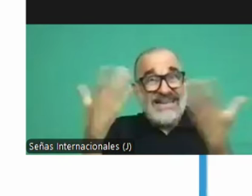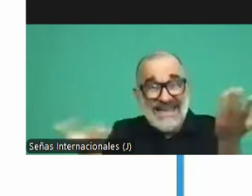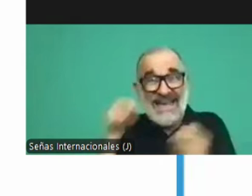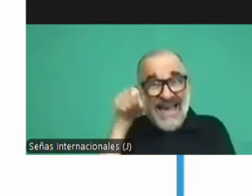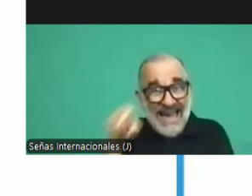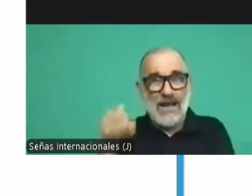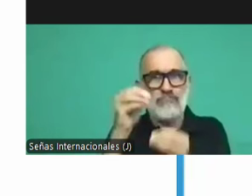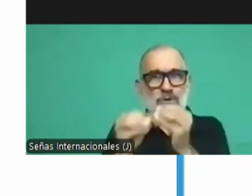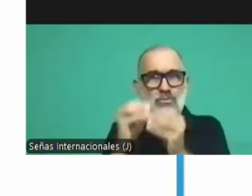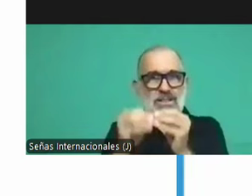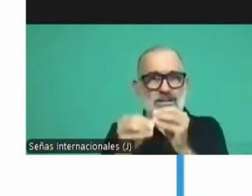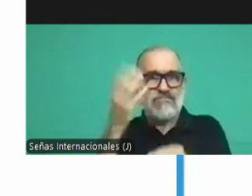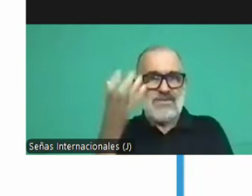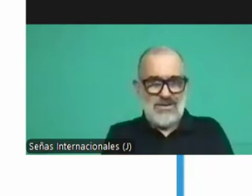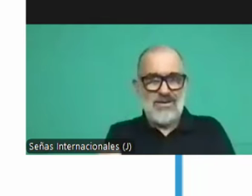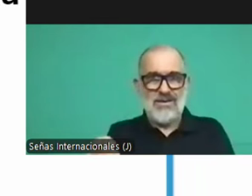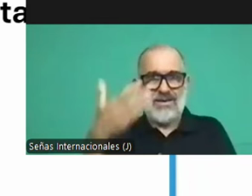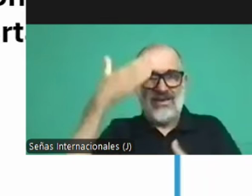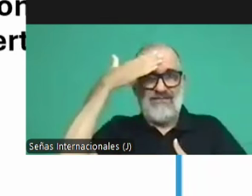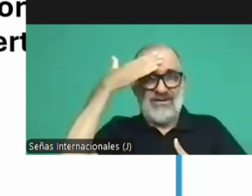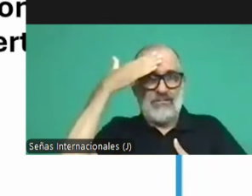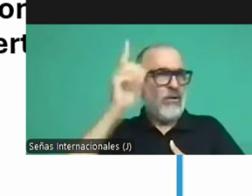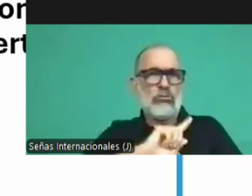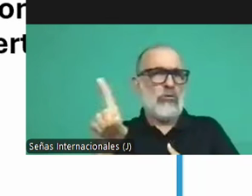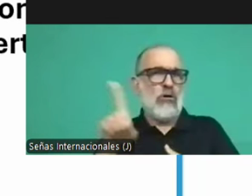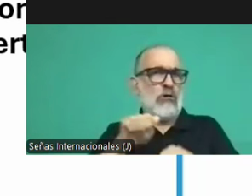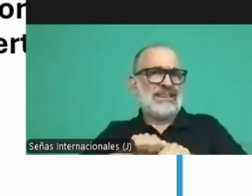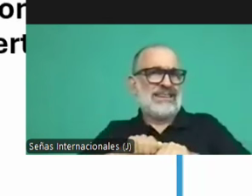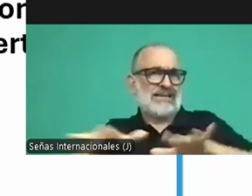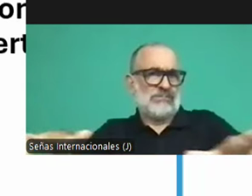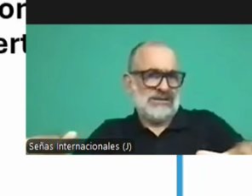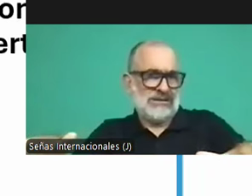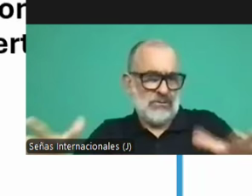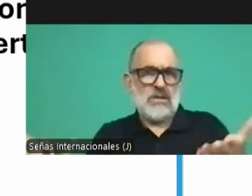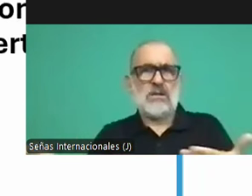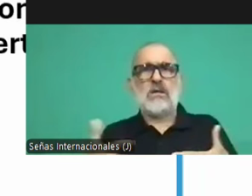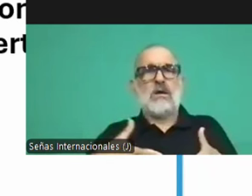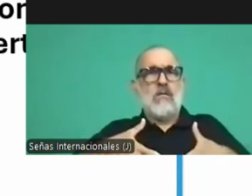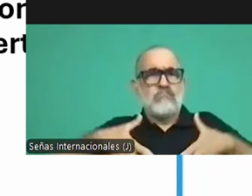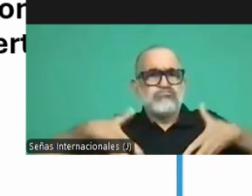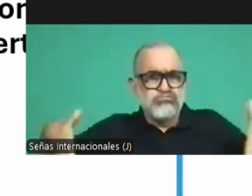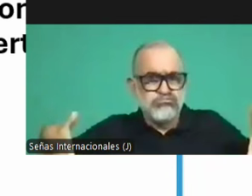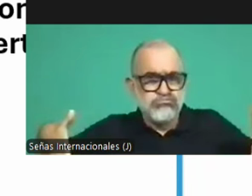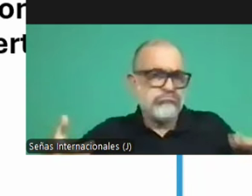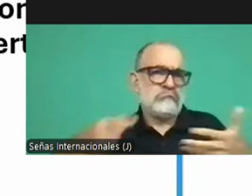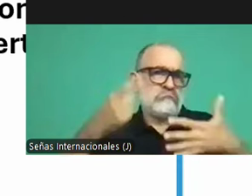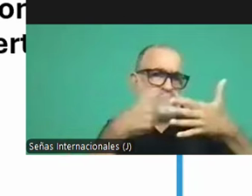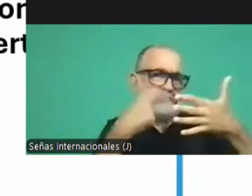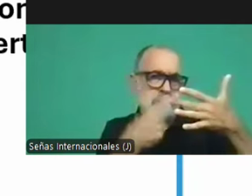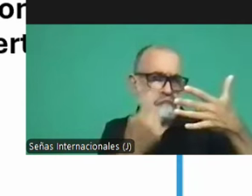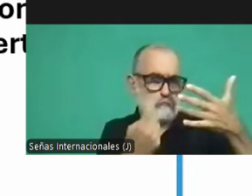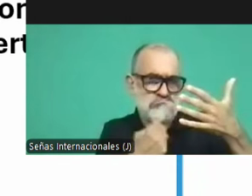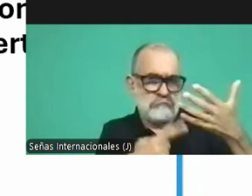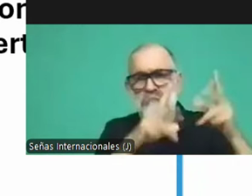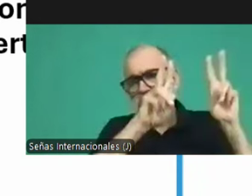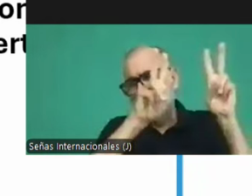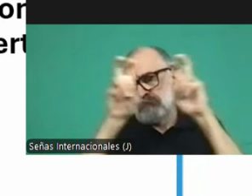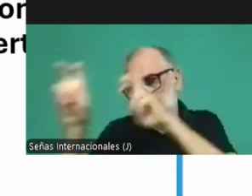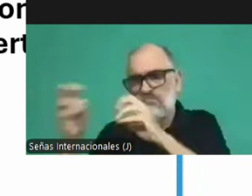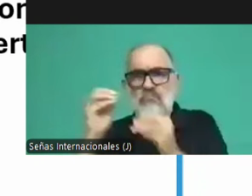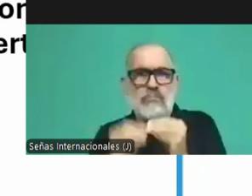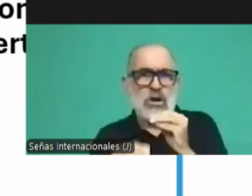transmisibles, as obesidad, non-communicable etcétera, disease, obesity, son and so de on. alguna forma los They are problemas somehow que the